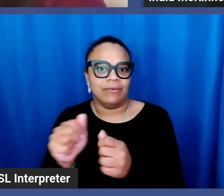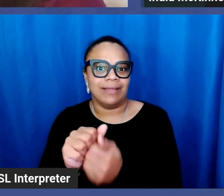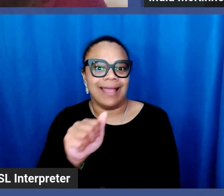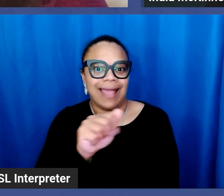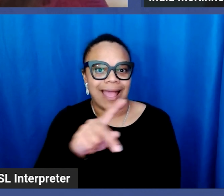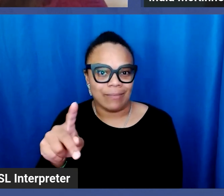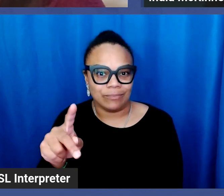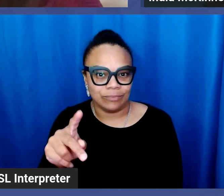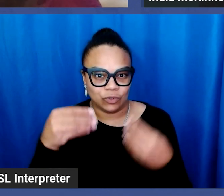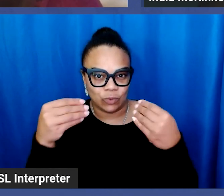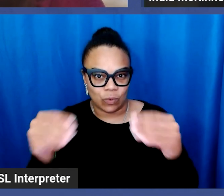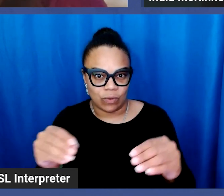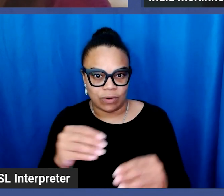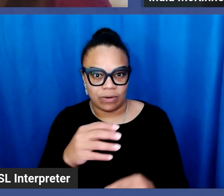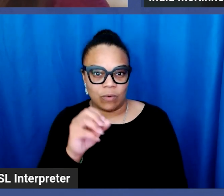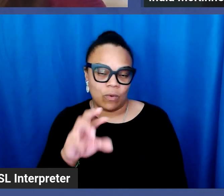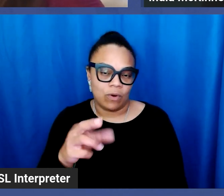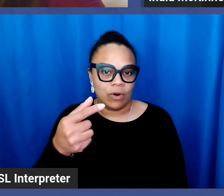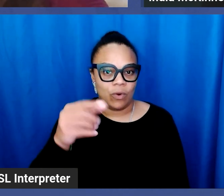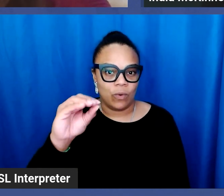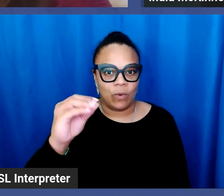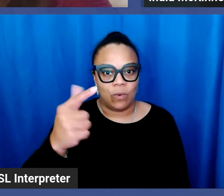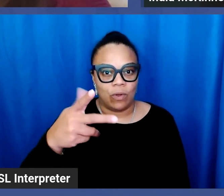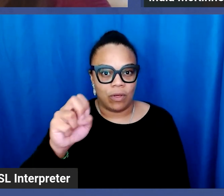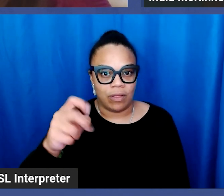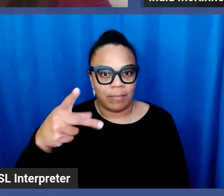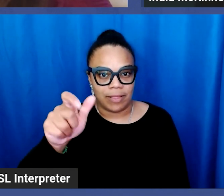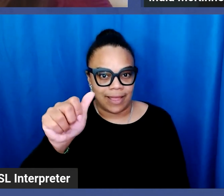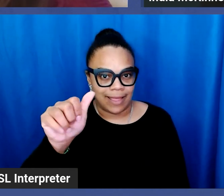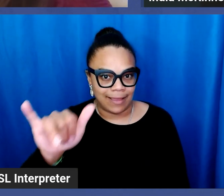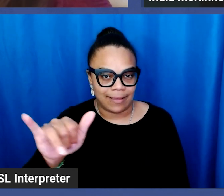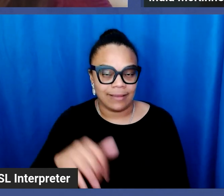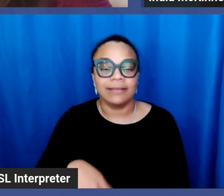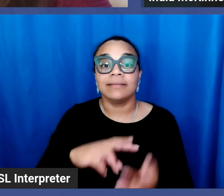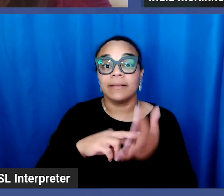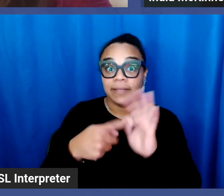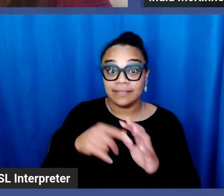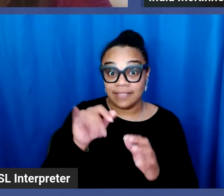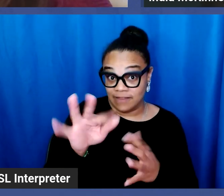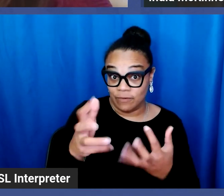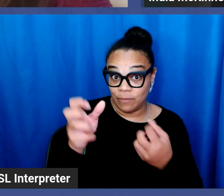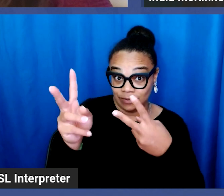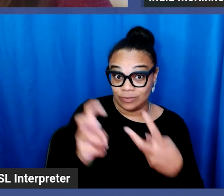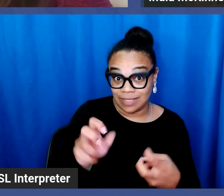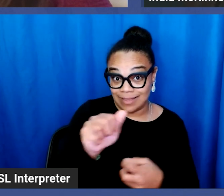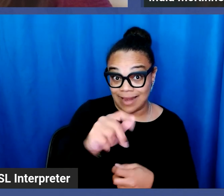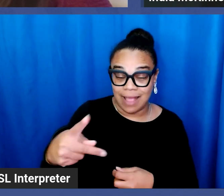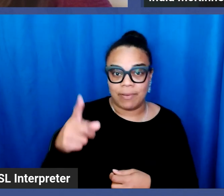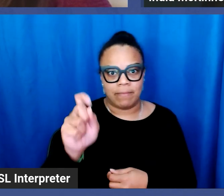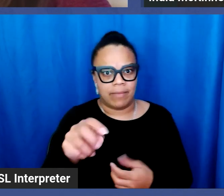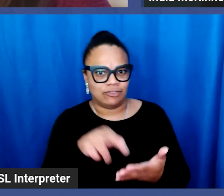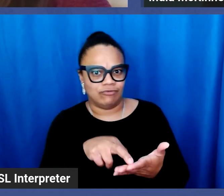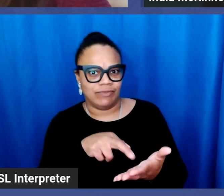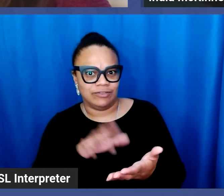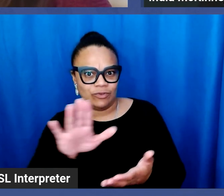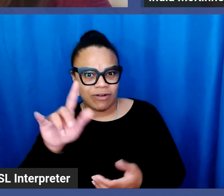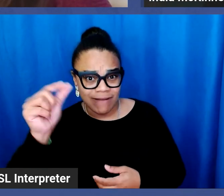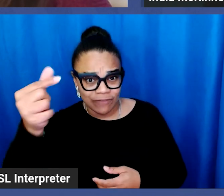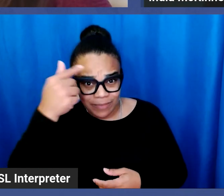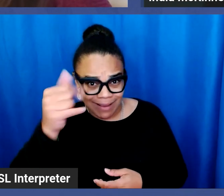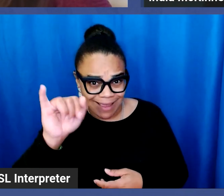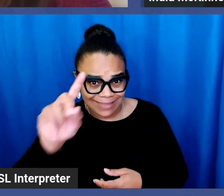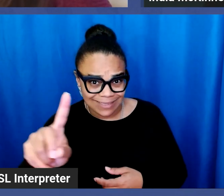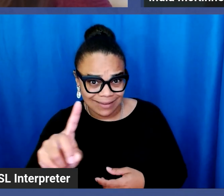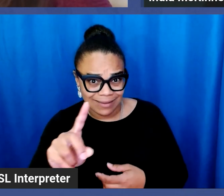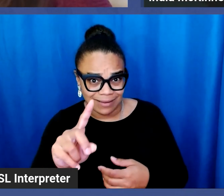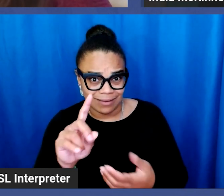order to download an app, you have to have registered your government ID with either